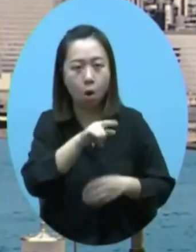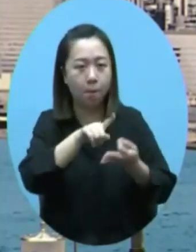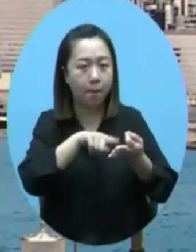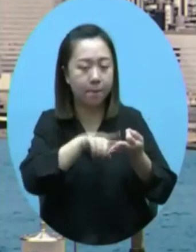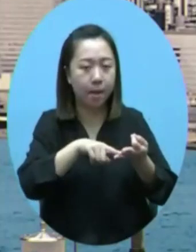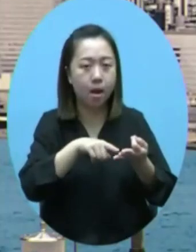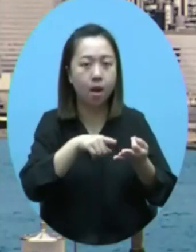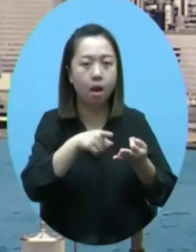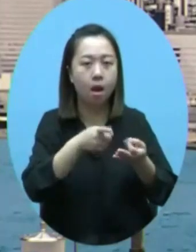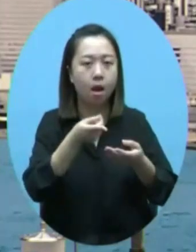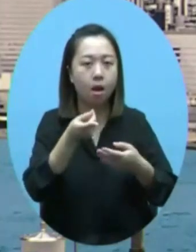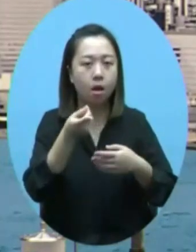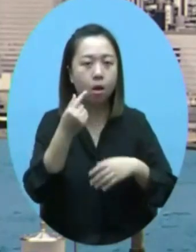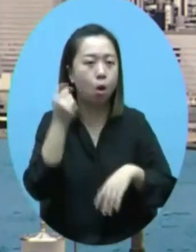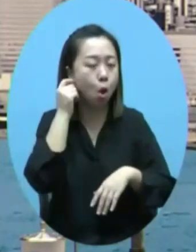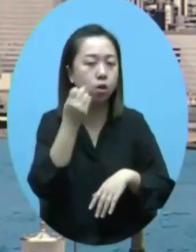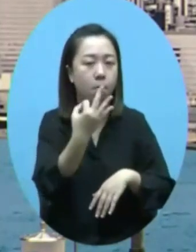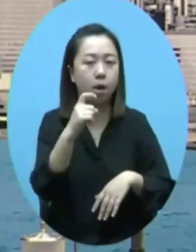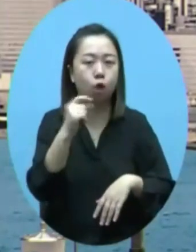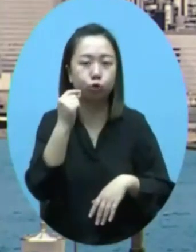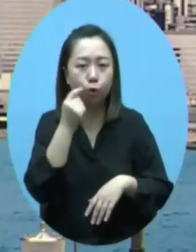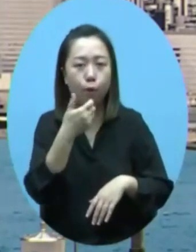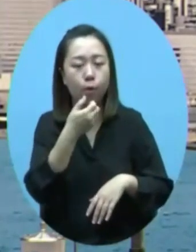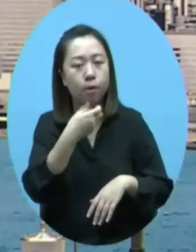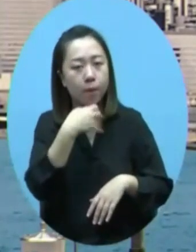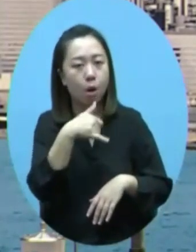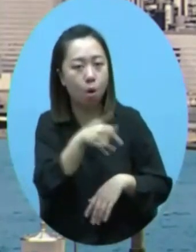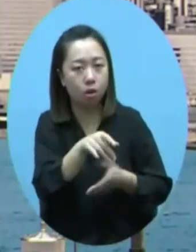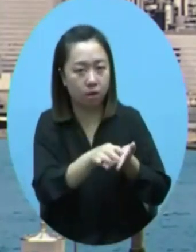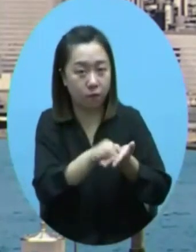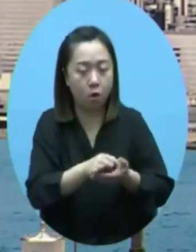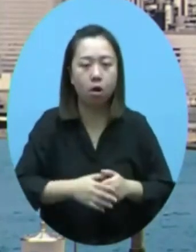he went to a Bunki, a 39-year-old female.